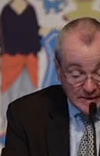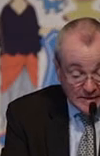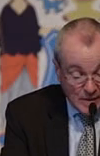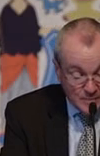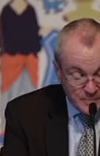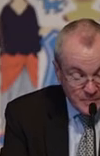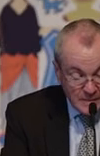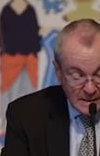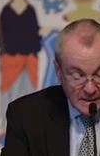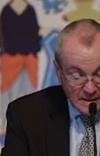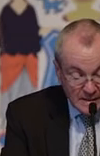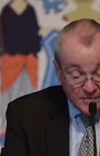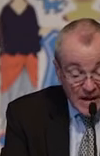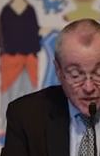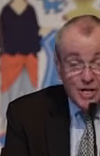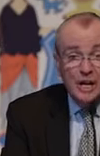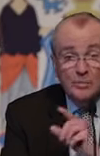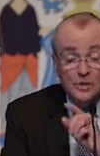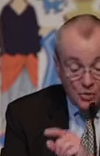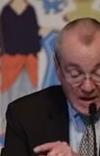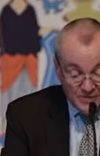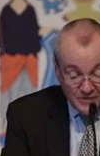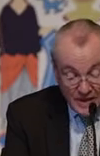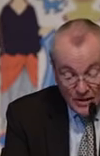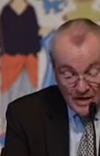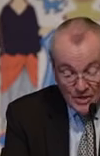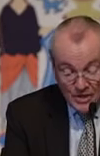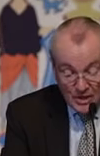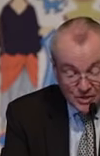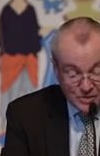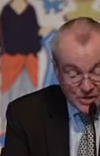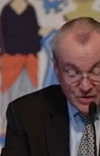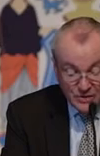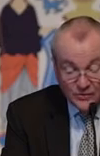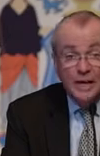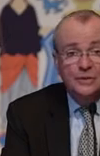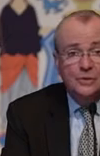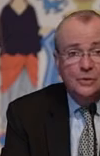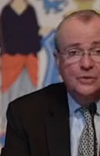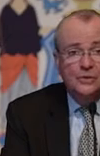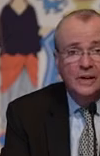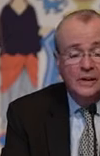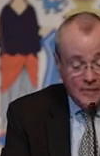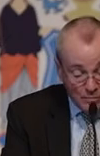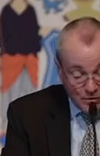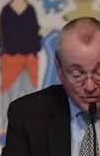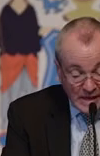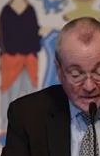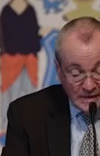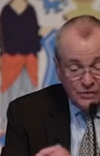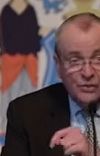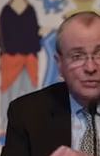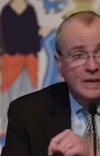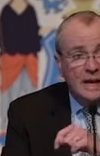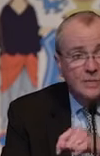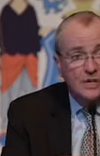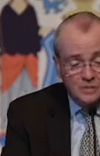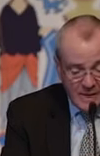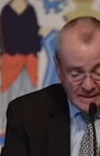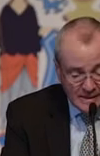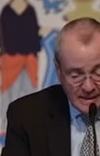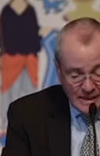Hunterdon County team. In fact, she helped craft the health education materials and tools that Mercer County is using